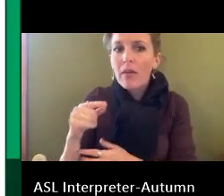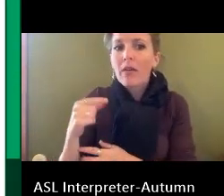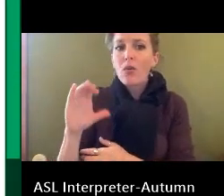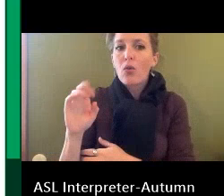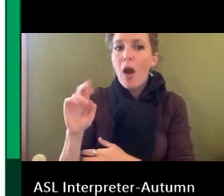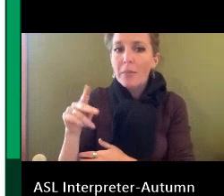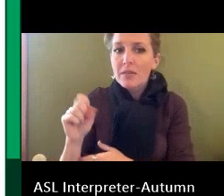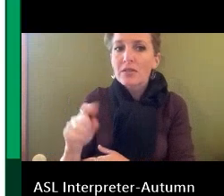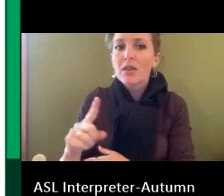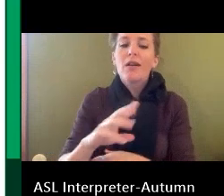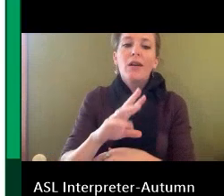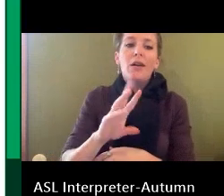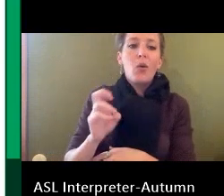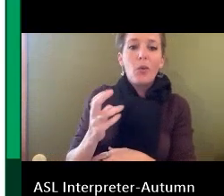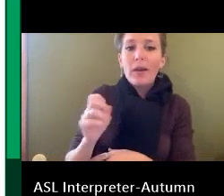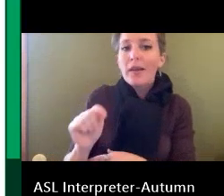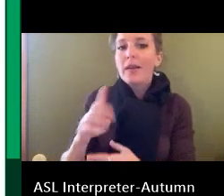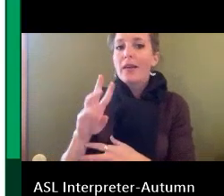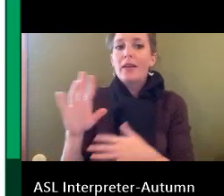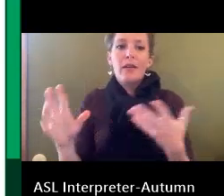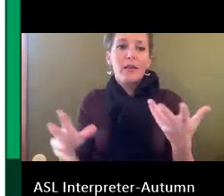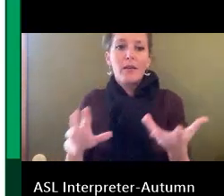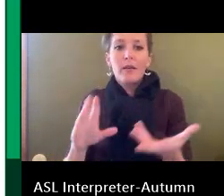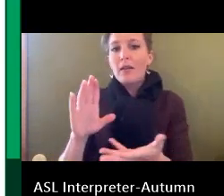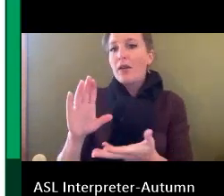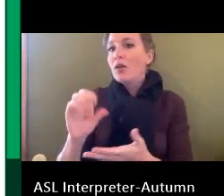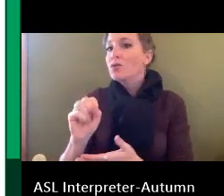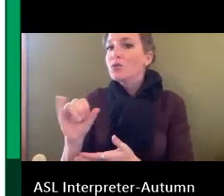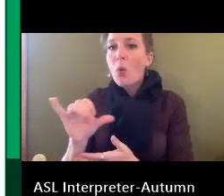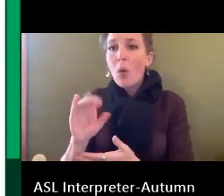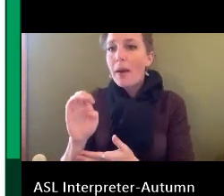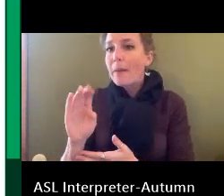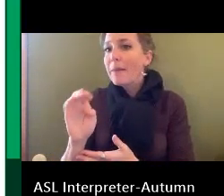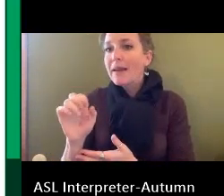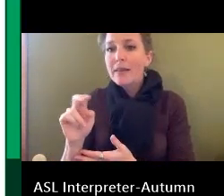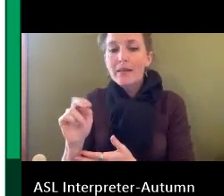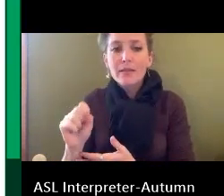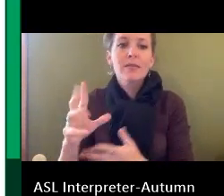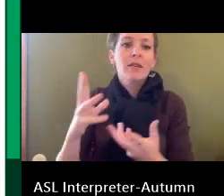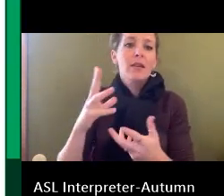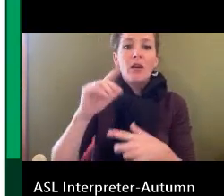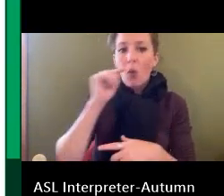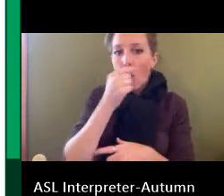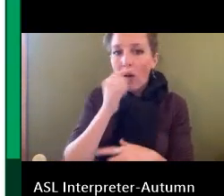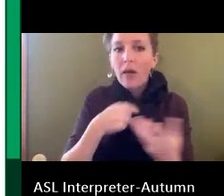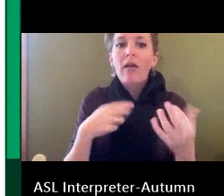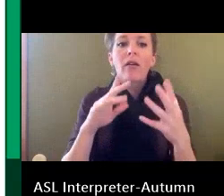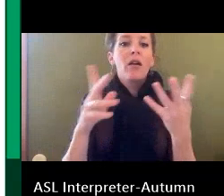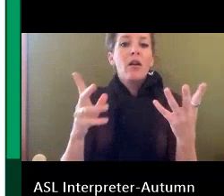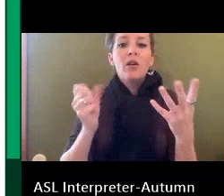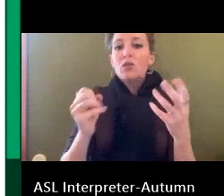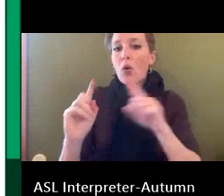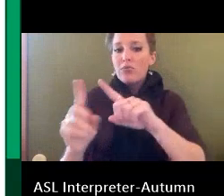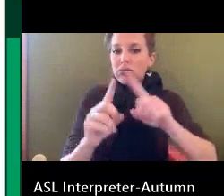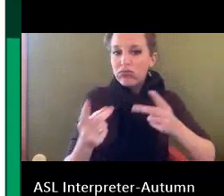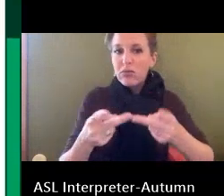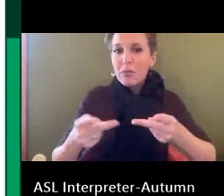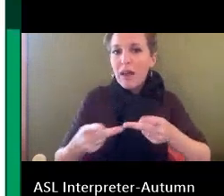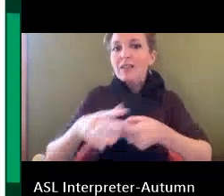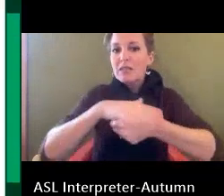in making that type of connection, learning more about the innovation sprint, or possibly scaling in a different place, area, or region. So this is just